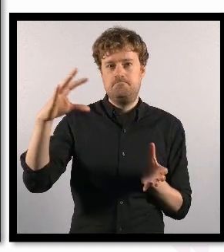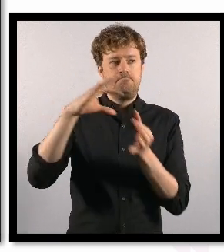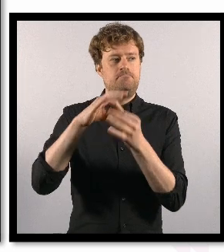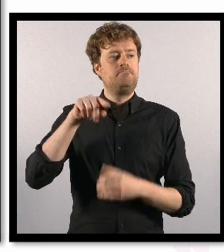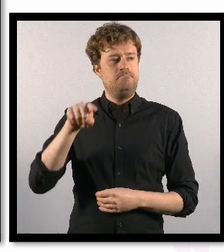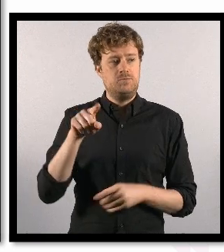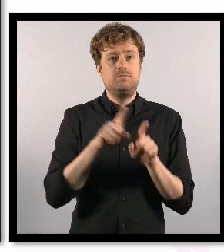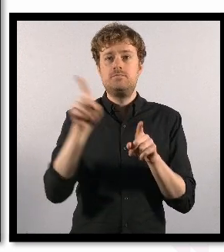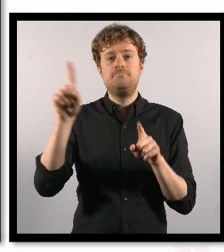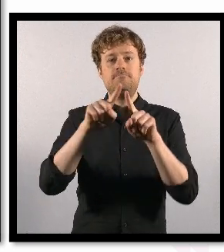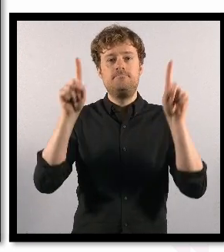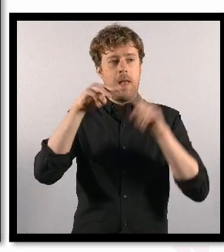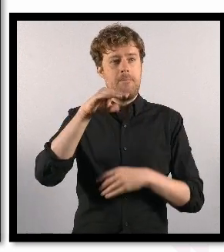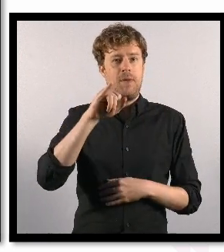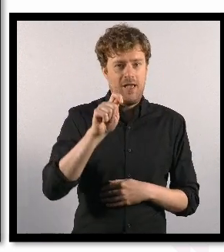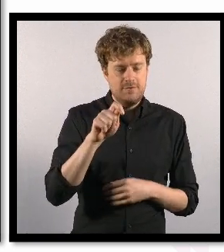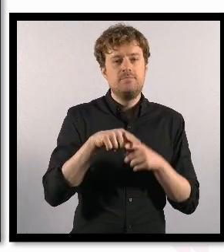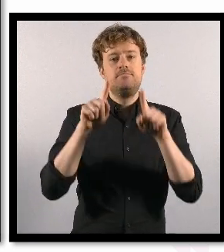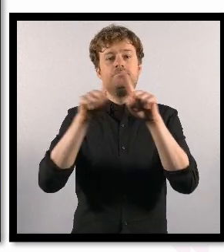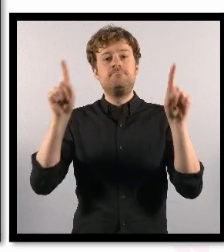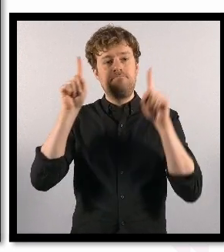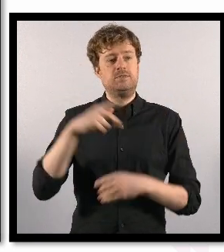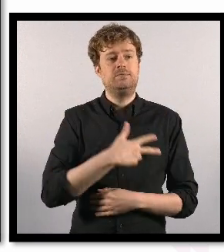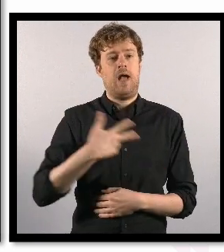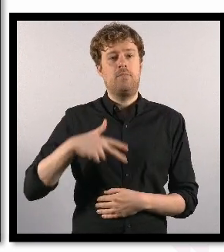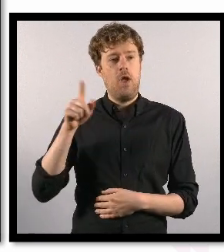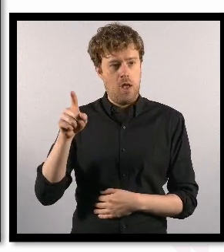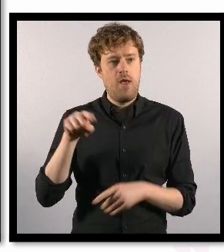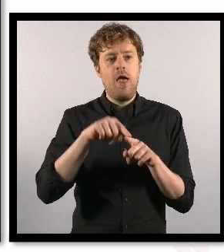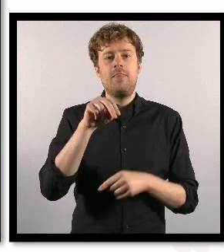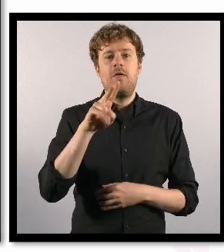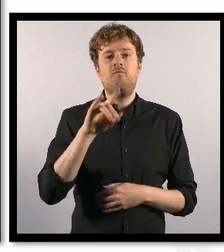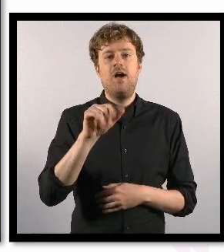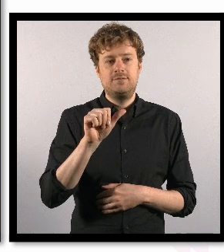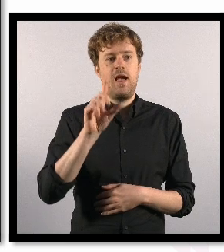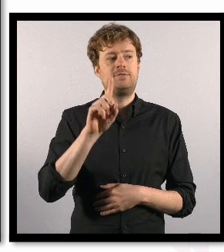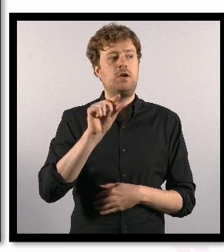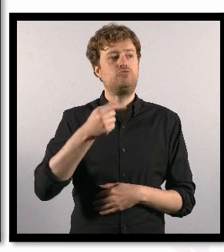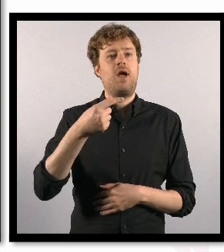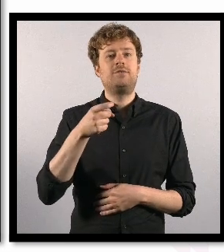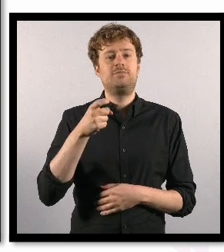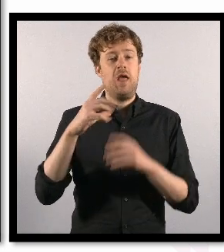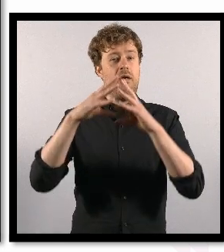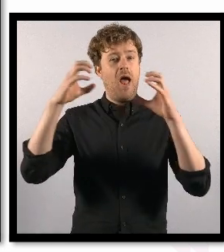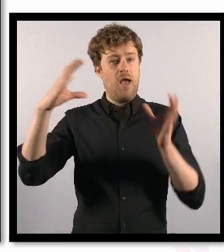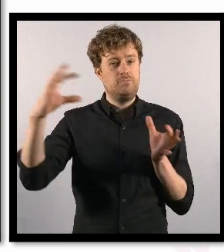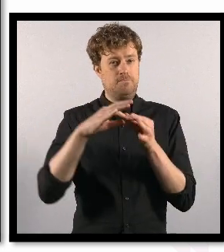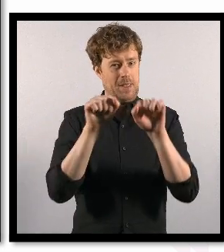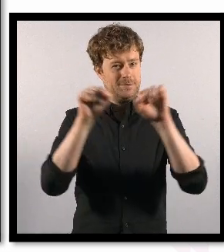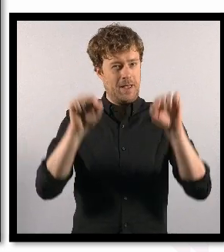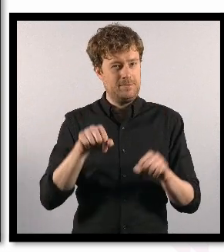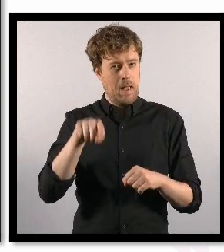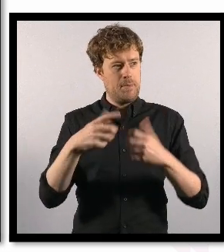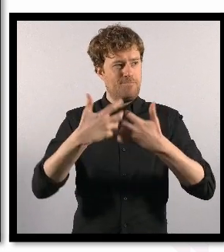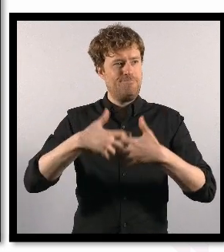PEPTONE. It will be out, it will be open source, everyone will be able to use it. Fabio, it's not... Yeah, okay. It's a nice